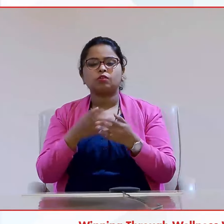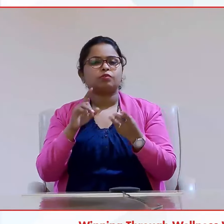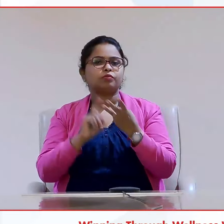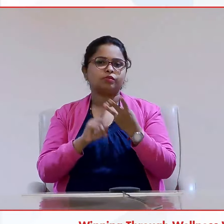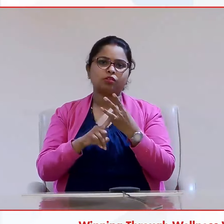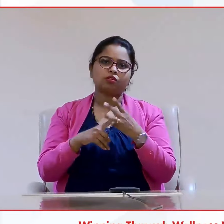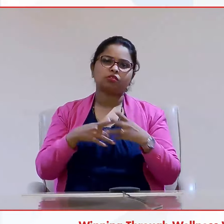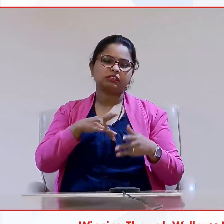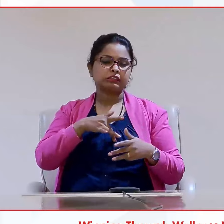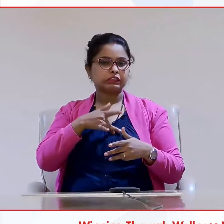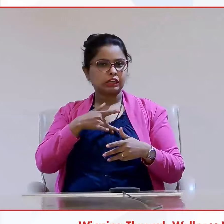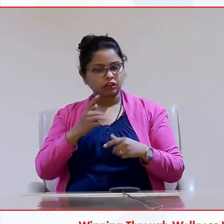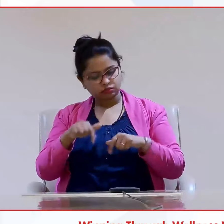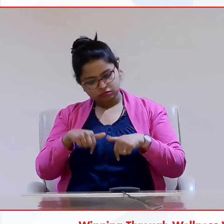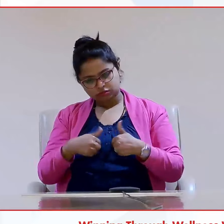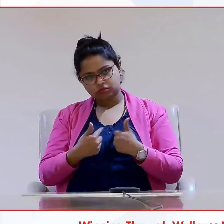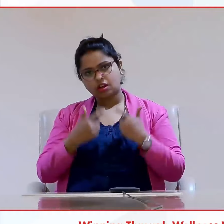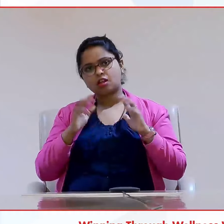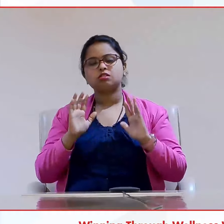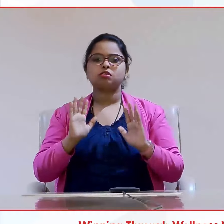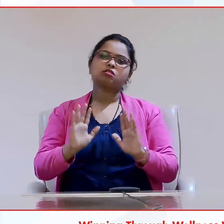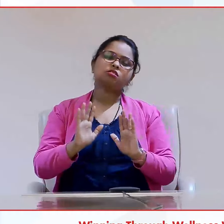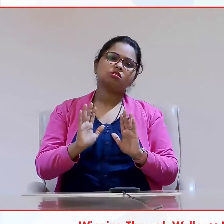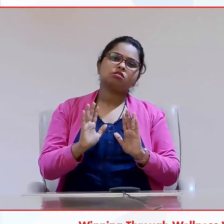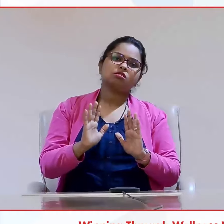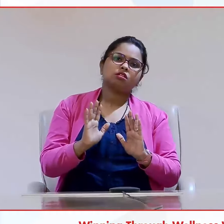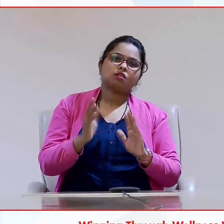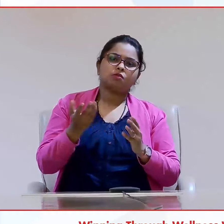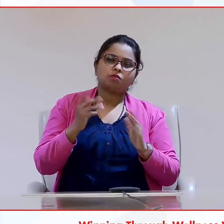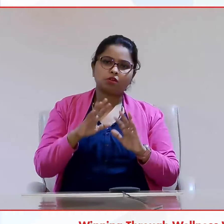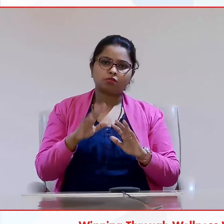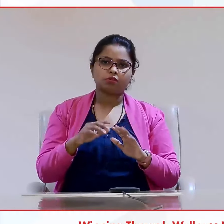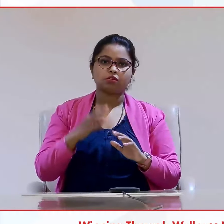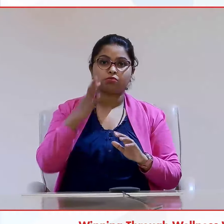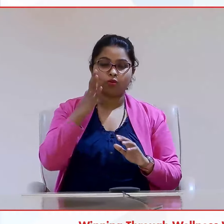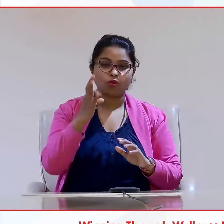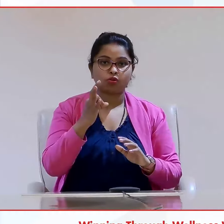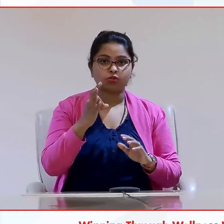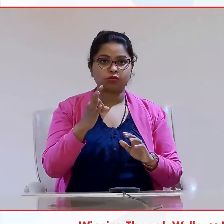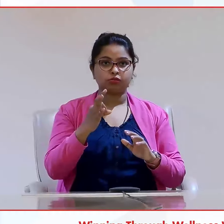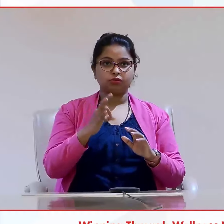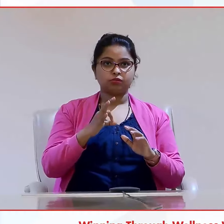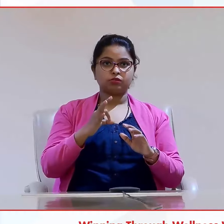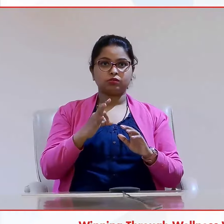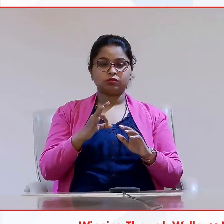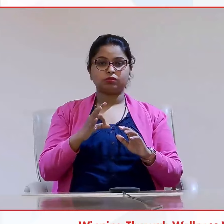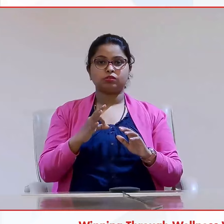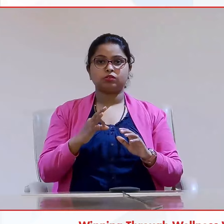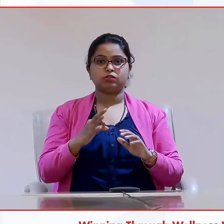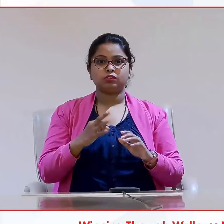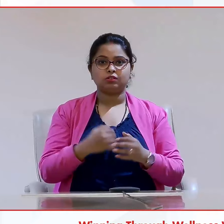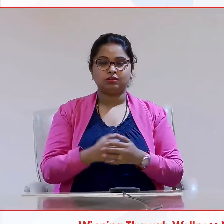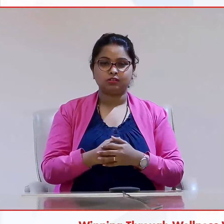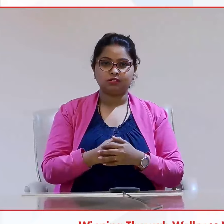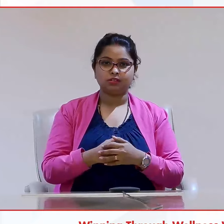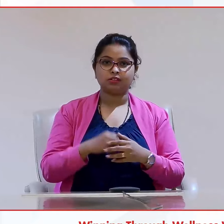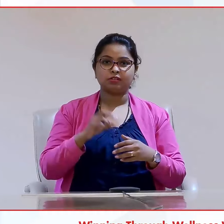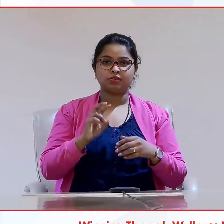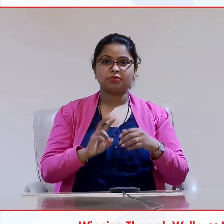be kind to yourself. Aise moments mein bahut zaruri hai ki we don't start feeling that we are a victim of